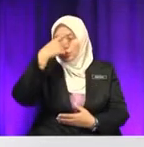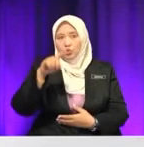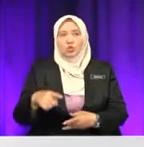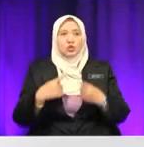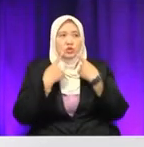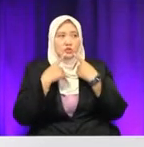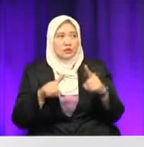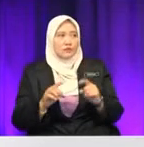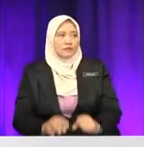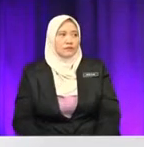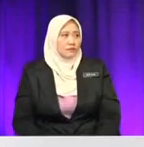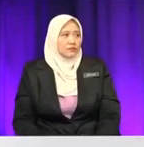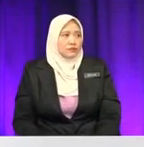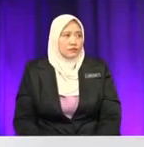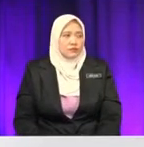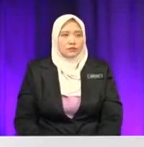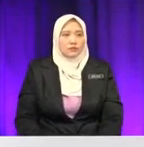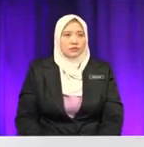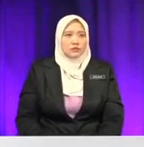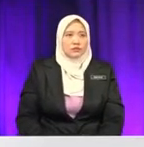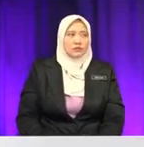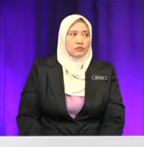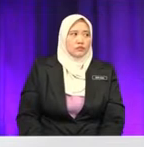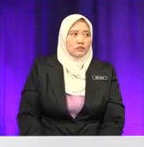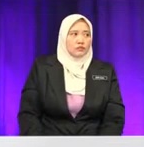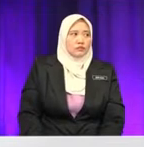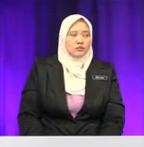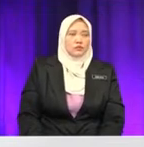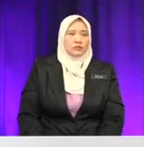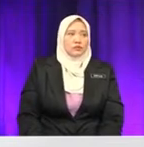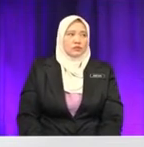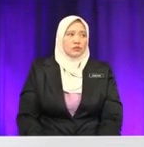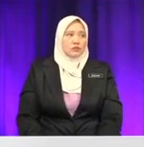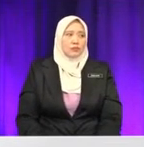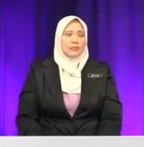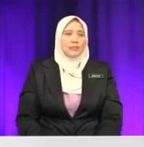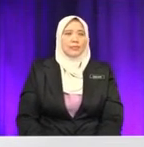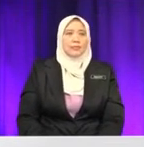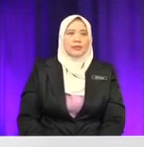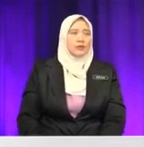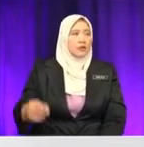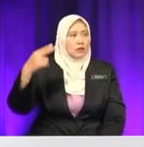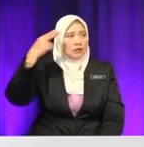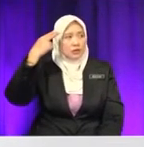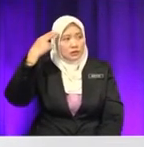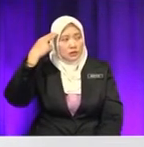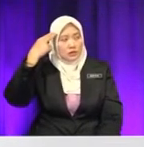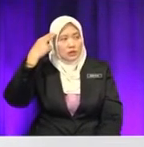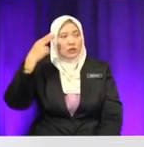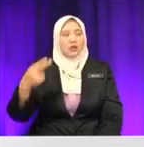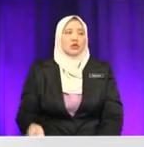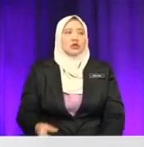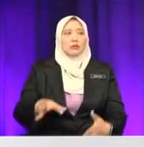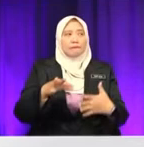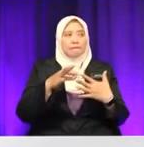I choose health by wealth. All right. So Hasif chose health by wealth. So they can decide whatever answers as they wish. Yep.